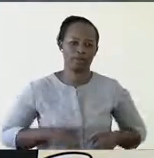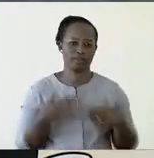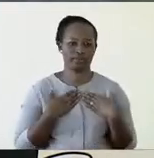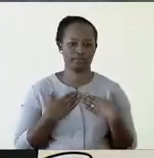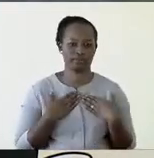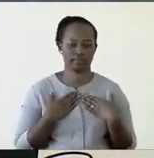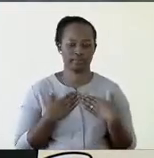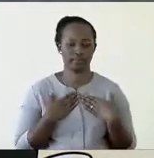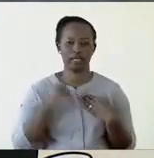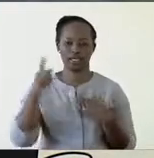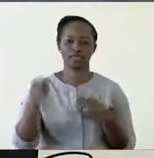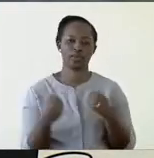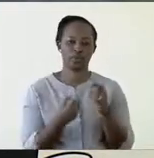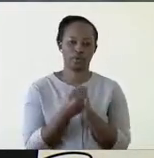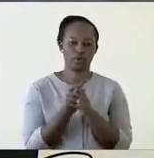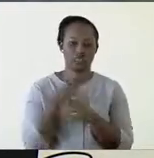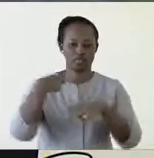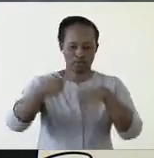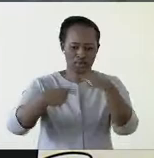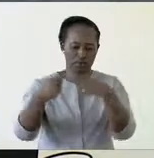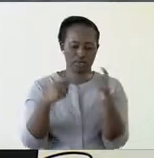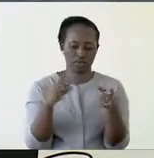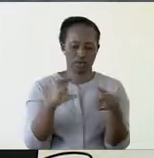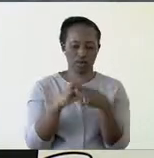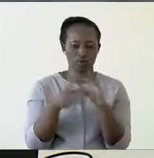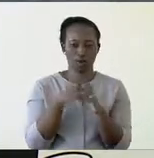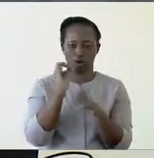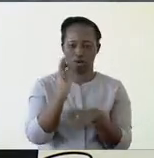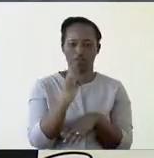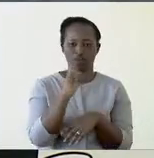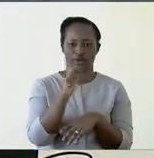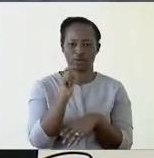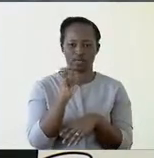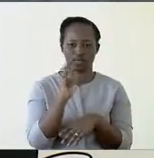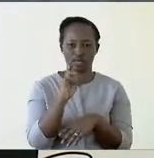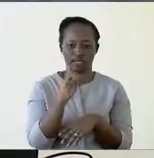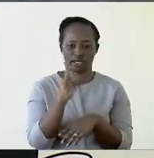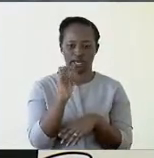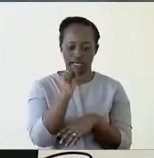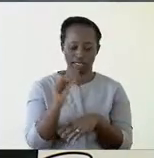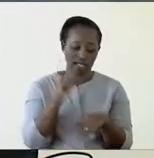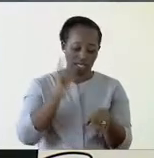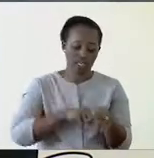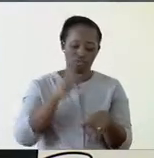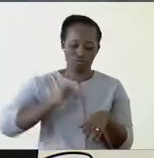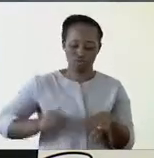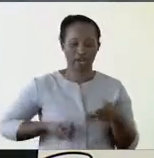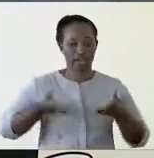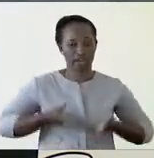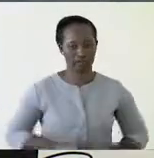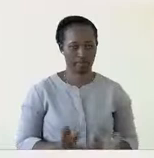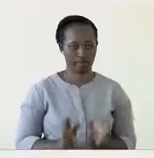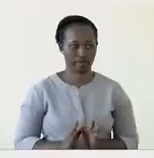hormone. It causes a continuous contraction of the uterus during childbirth, all right? A